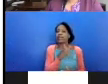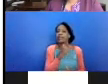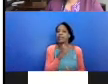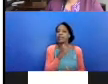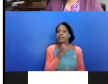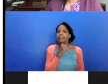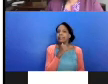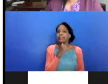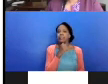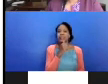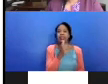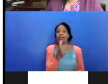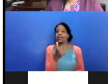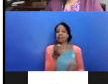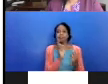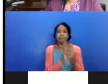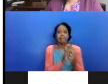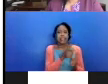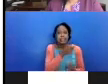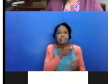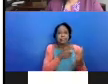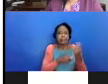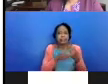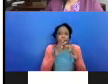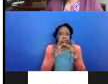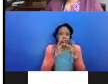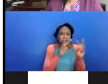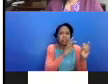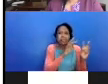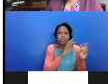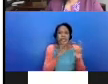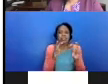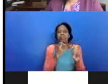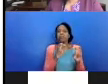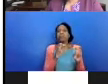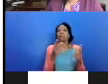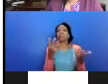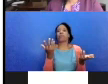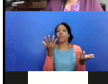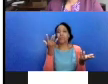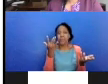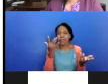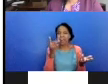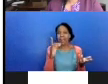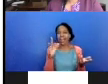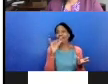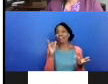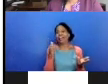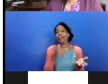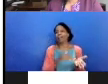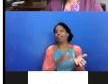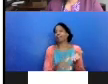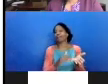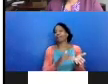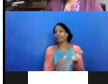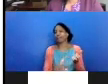the responsibility piece. We thought we were going to end up in a place where we're making excuses for men and they're, justifying and excusing